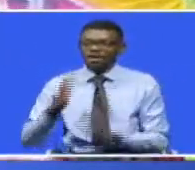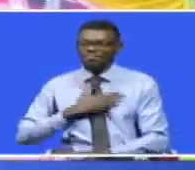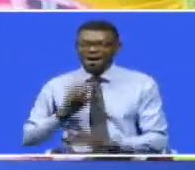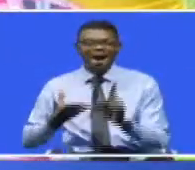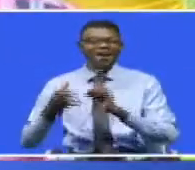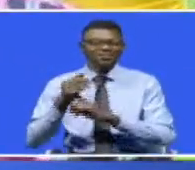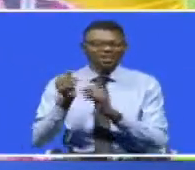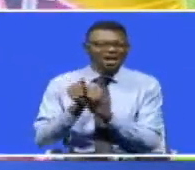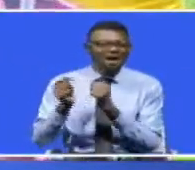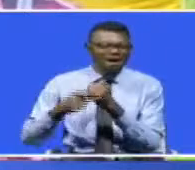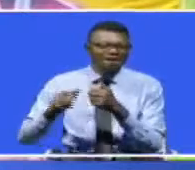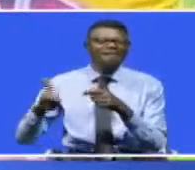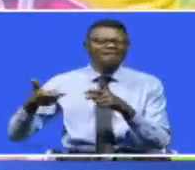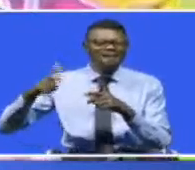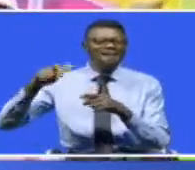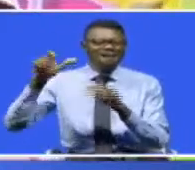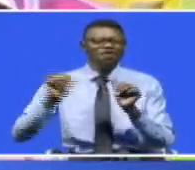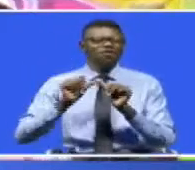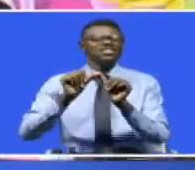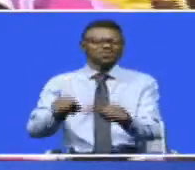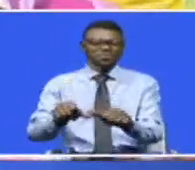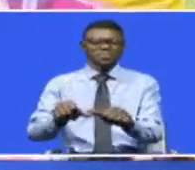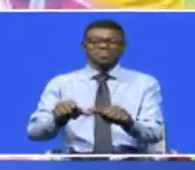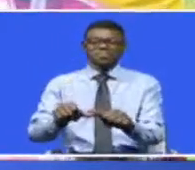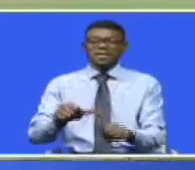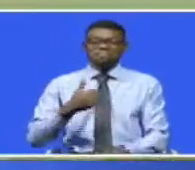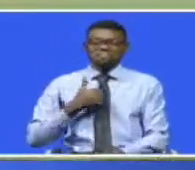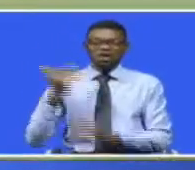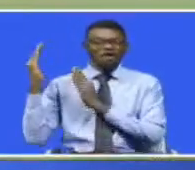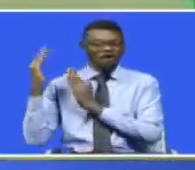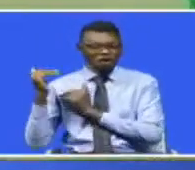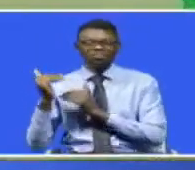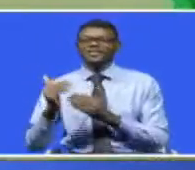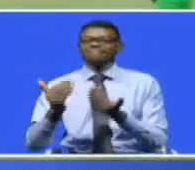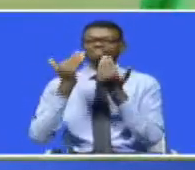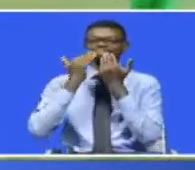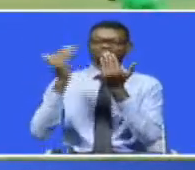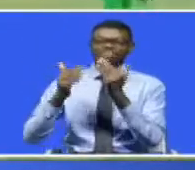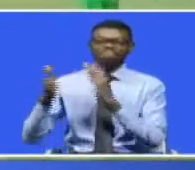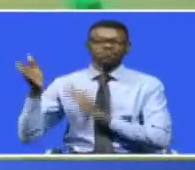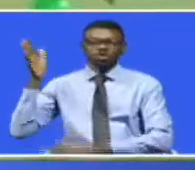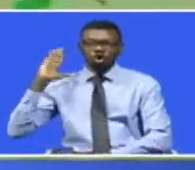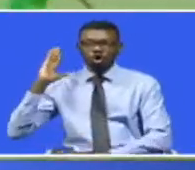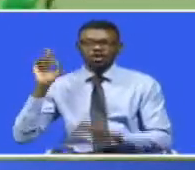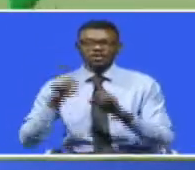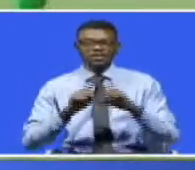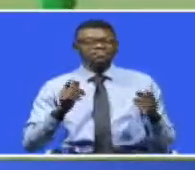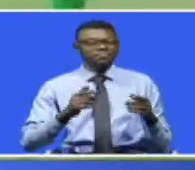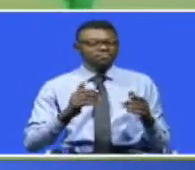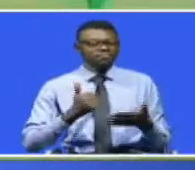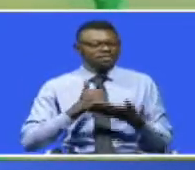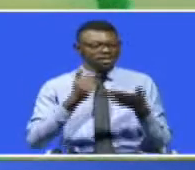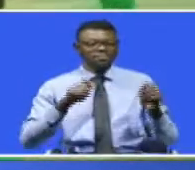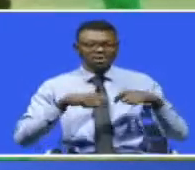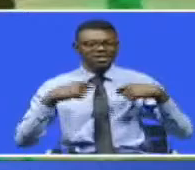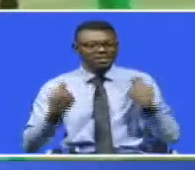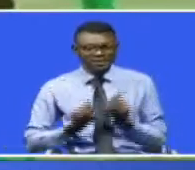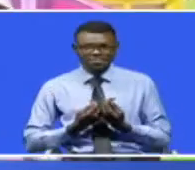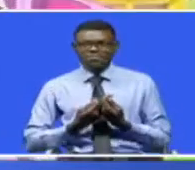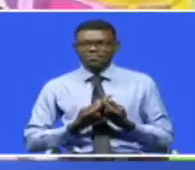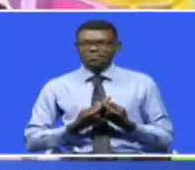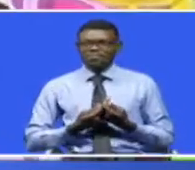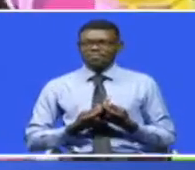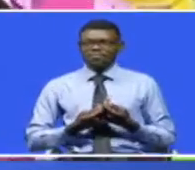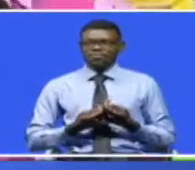ianze kuongezeka pia, itakuwa tu ni bonus. So, mali nitafikia, nitashukuru Mungu. Nataka kusaidia pia team to at least tupate hata hiyo